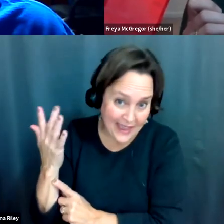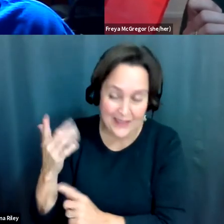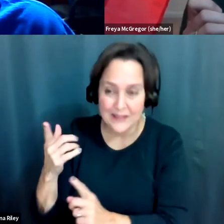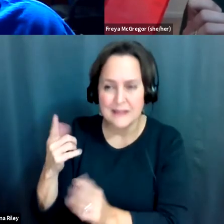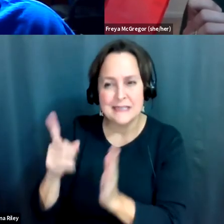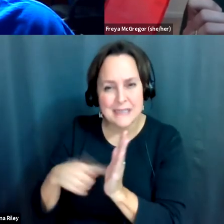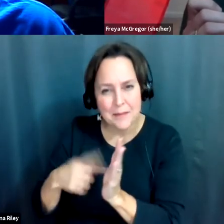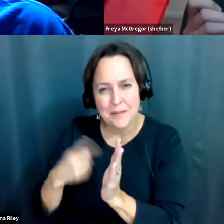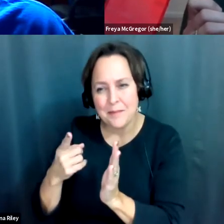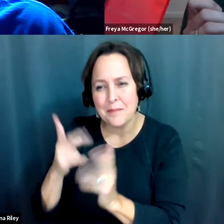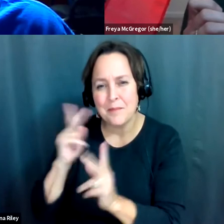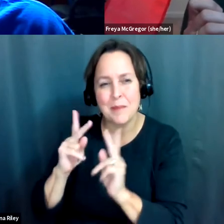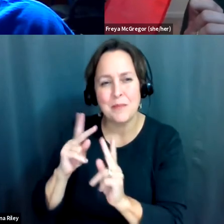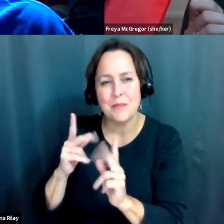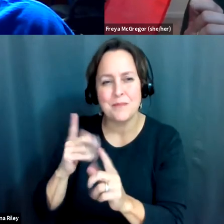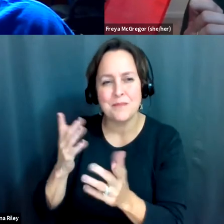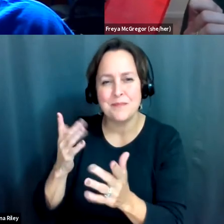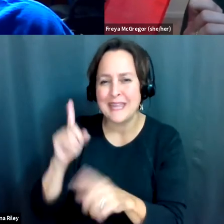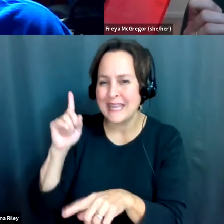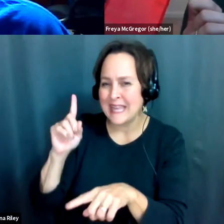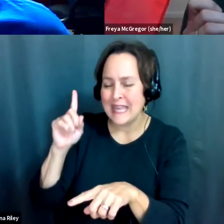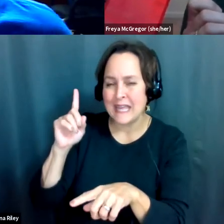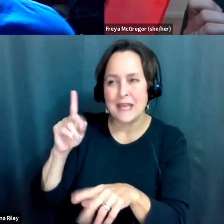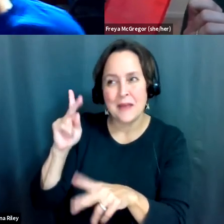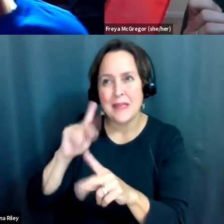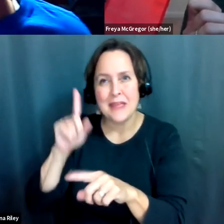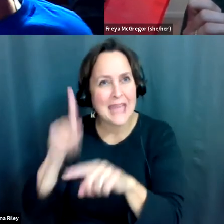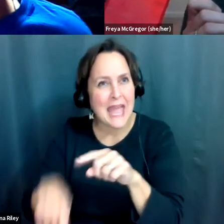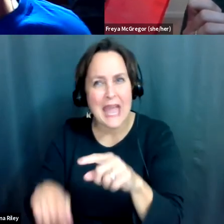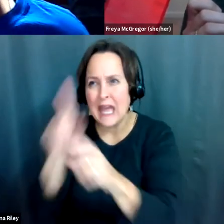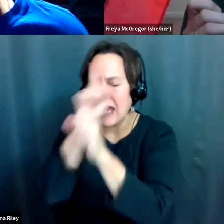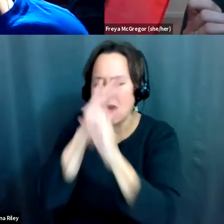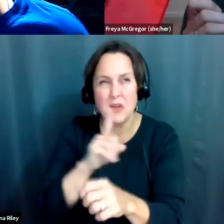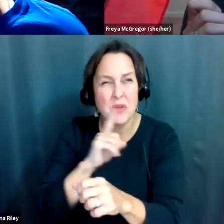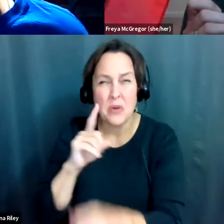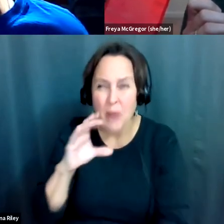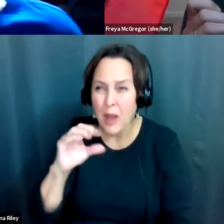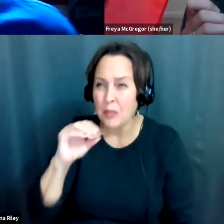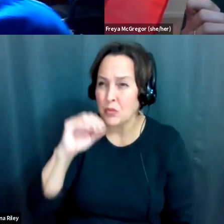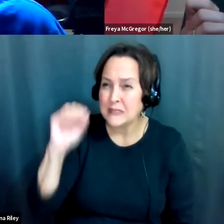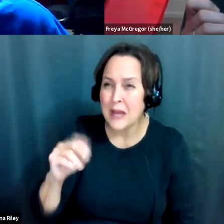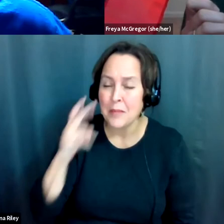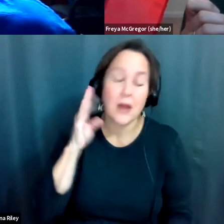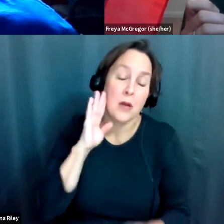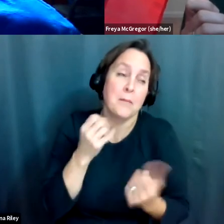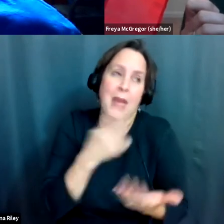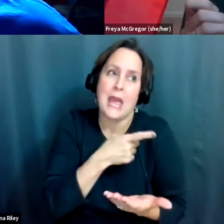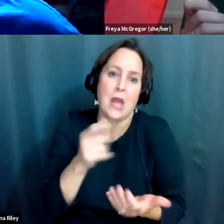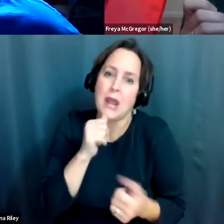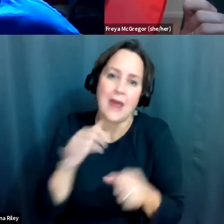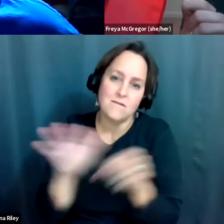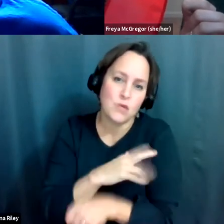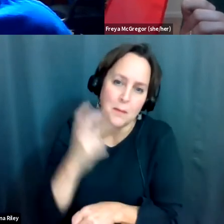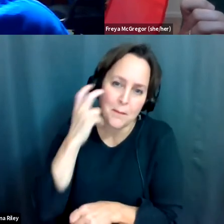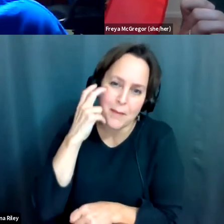it's hard to imagine that someone is totally blind. And actually a lot of people who are blind are not totally blind. A lot of us do have